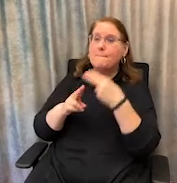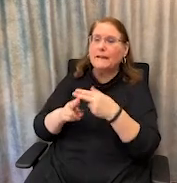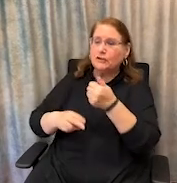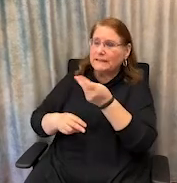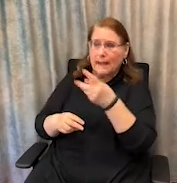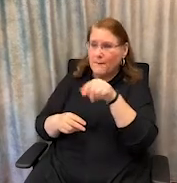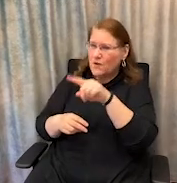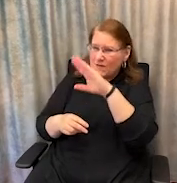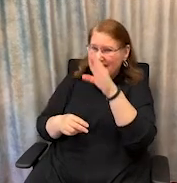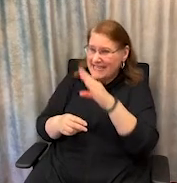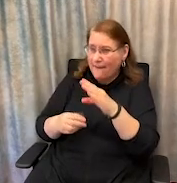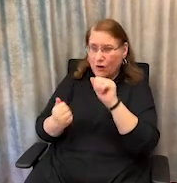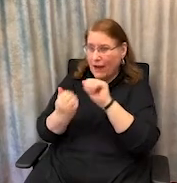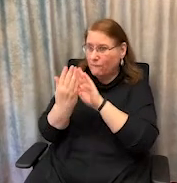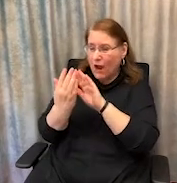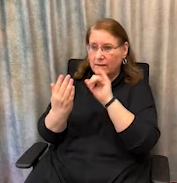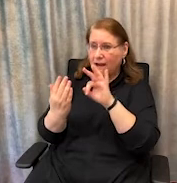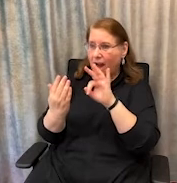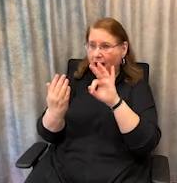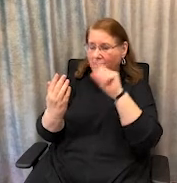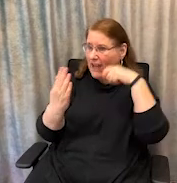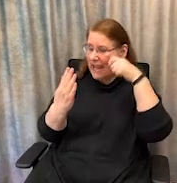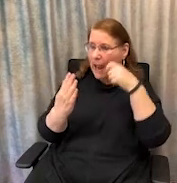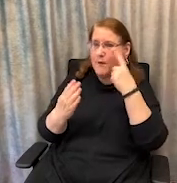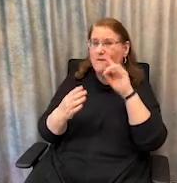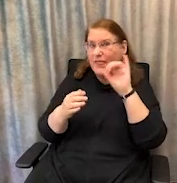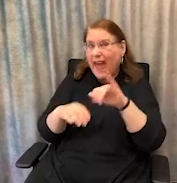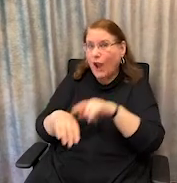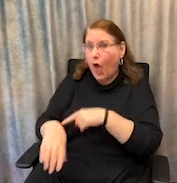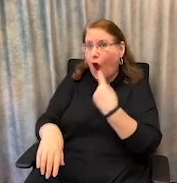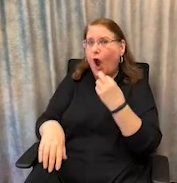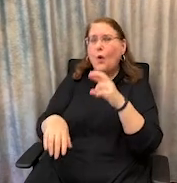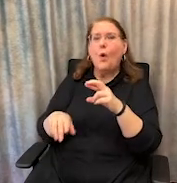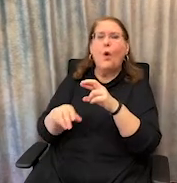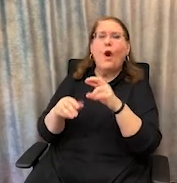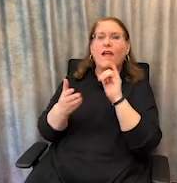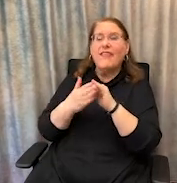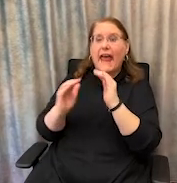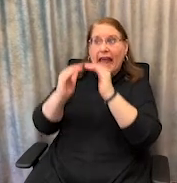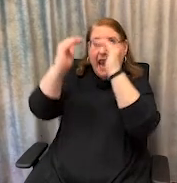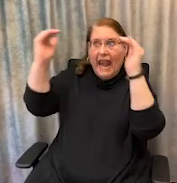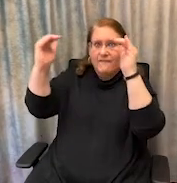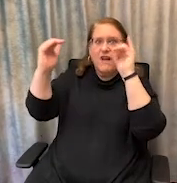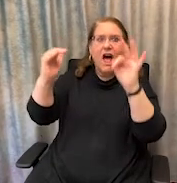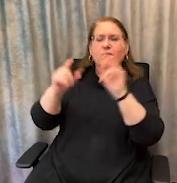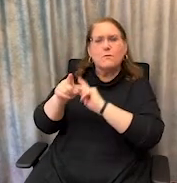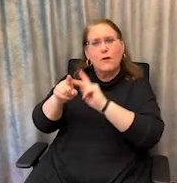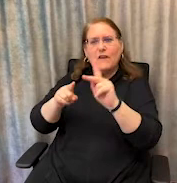of you had never been in front of a camera maybe for so long or at such professional level.